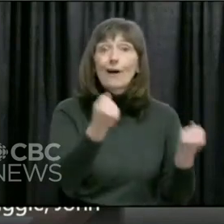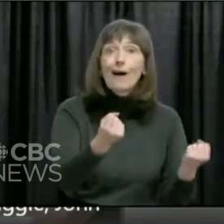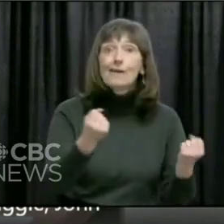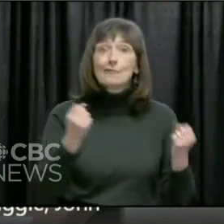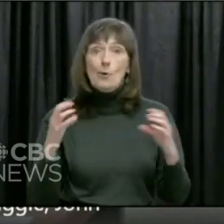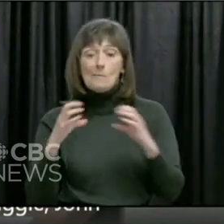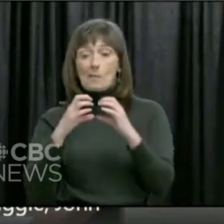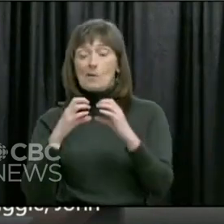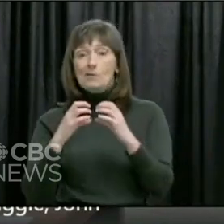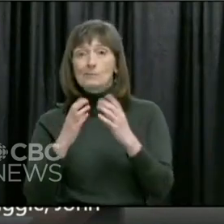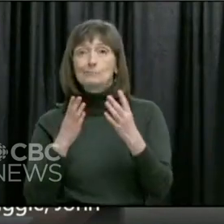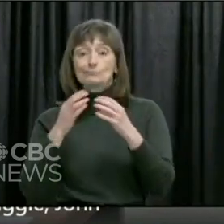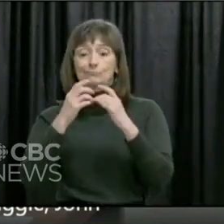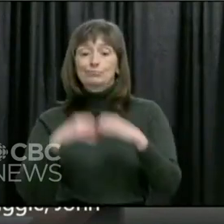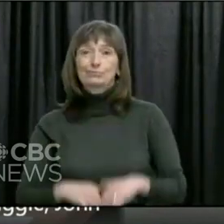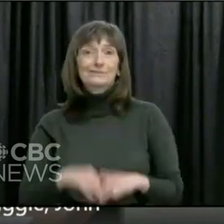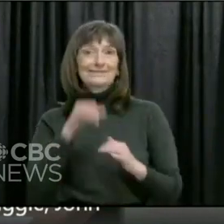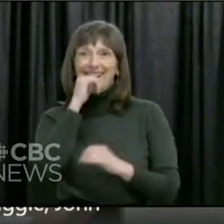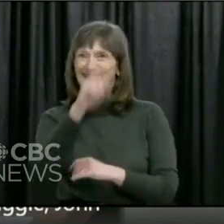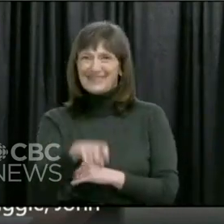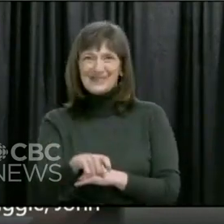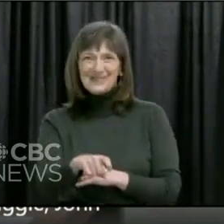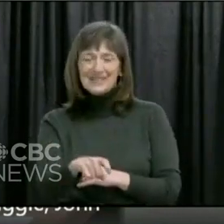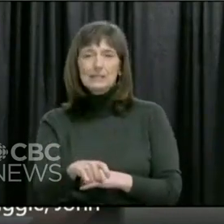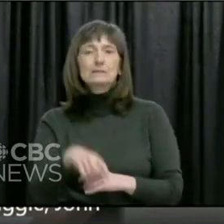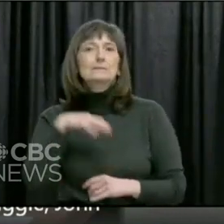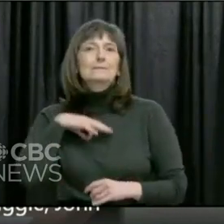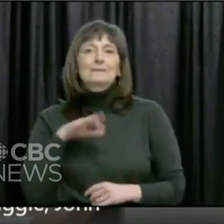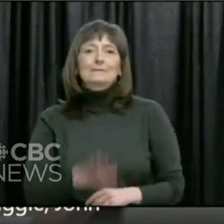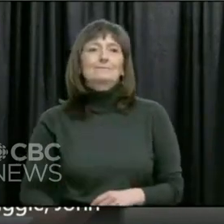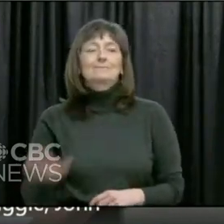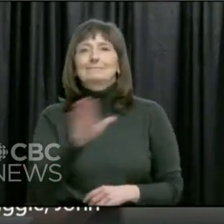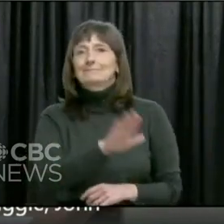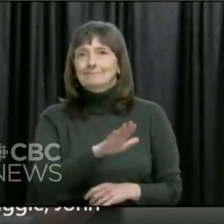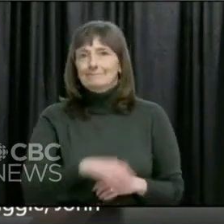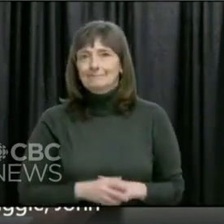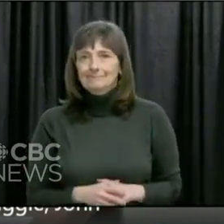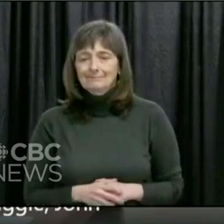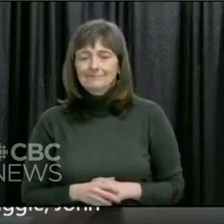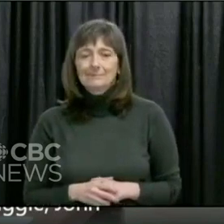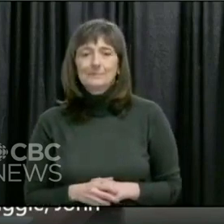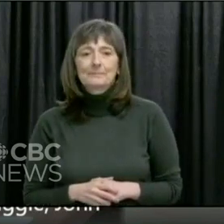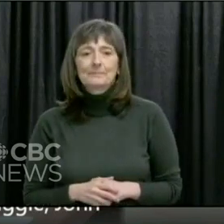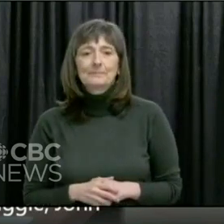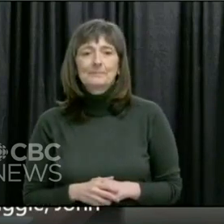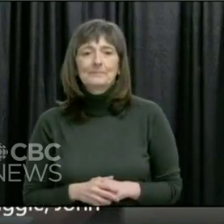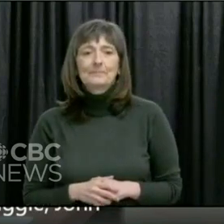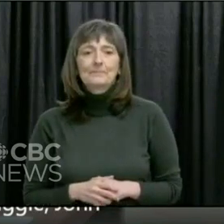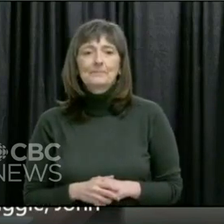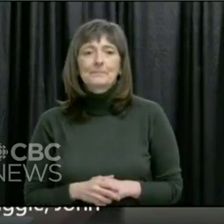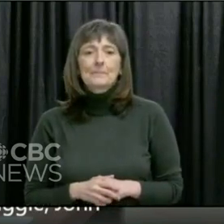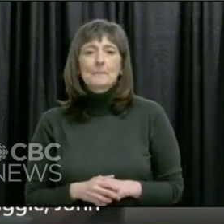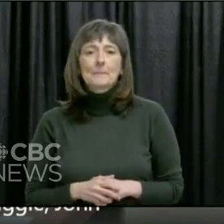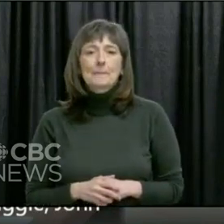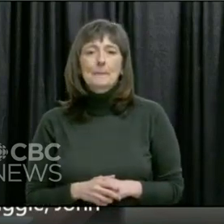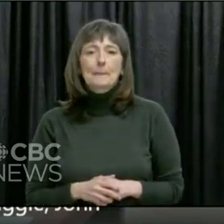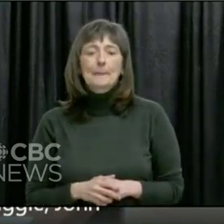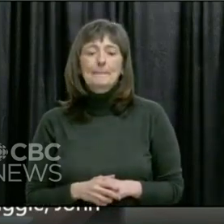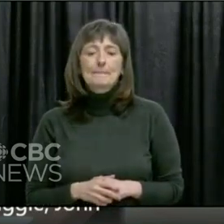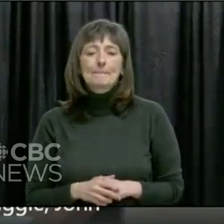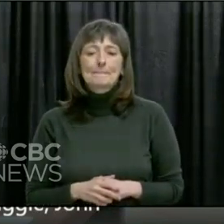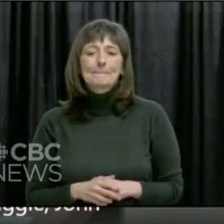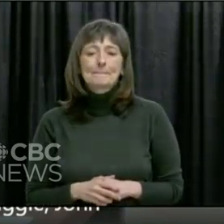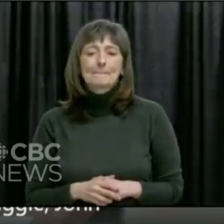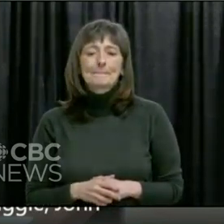that's obviously a huge benefit to them. One of the things we're going to have to do, and it